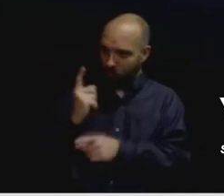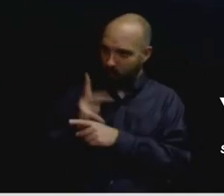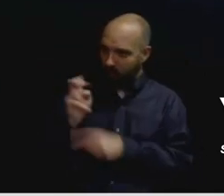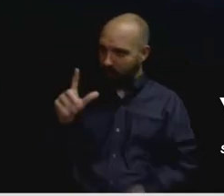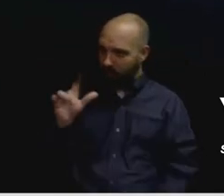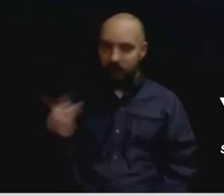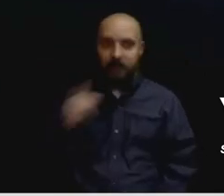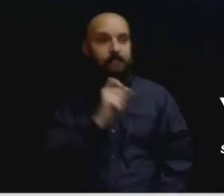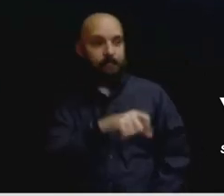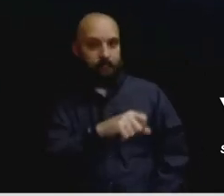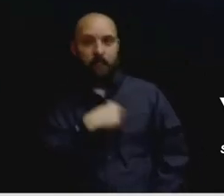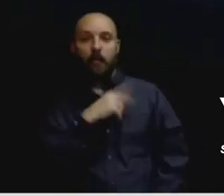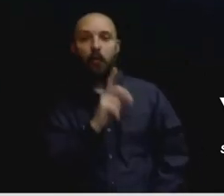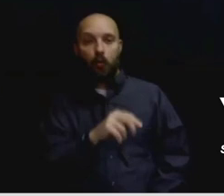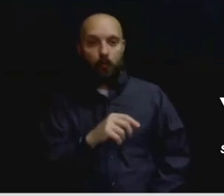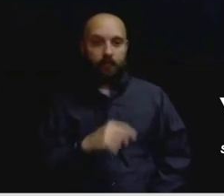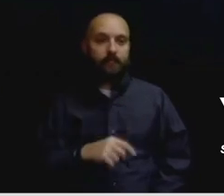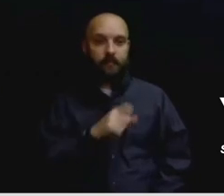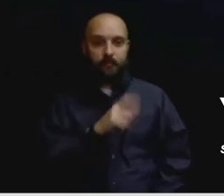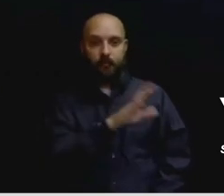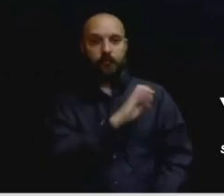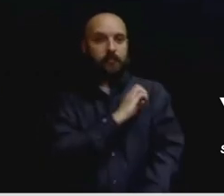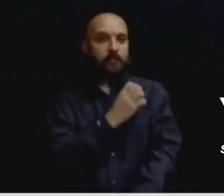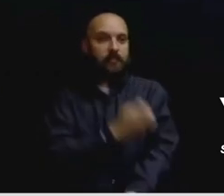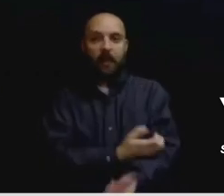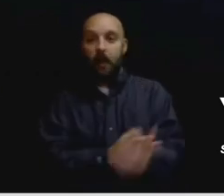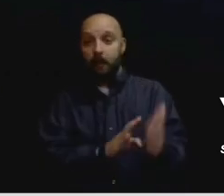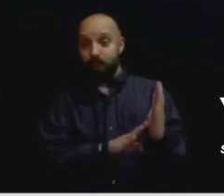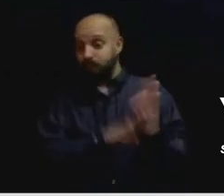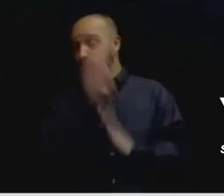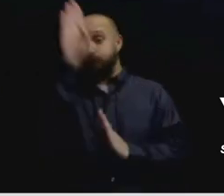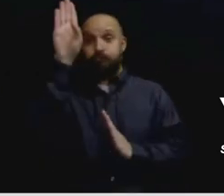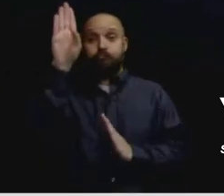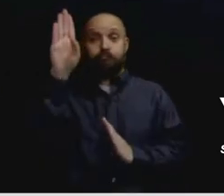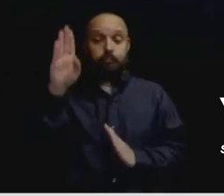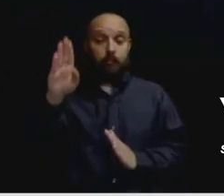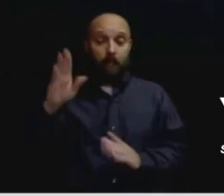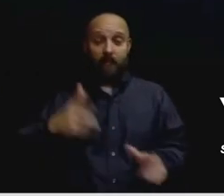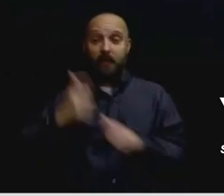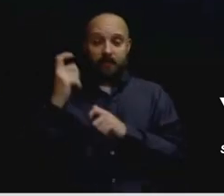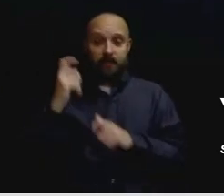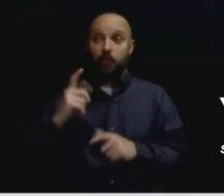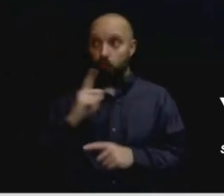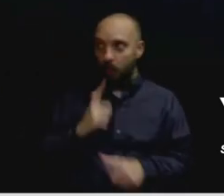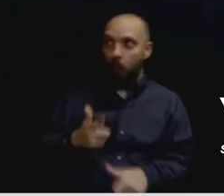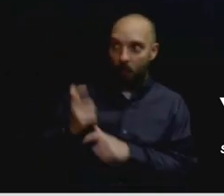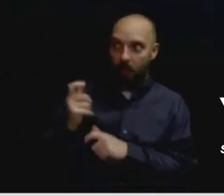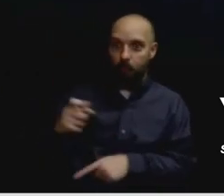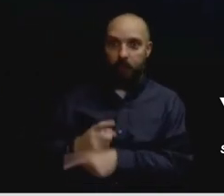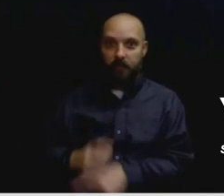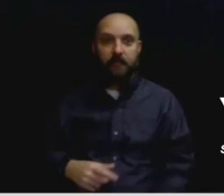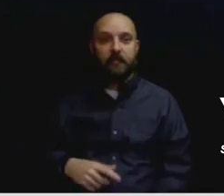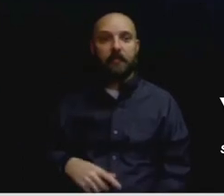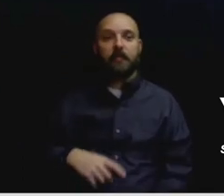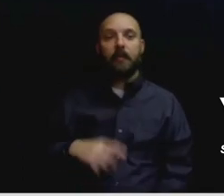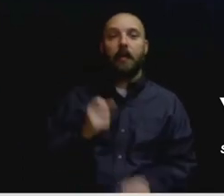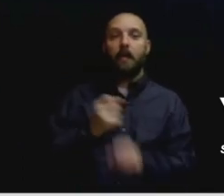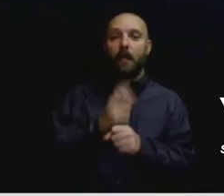Yes, I do. Yep. Your energy just goes really, really high, super fast. Really quickly. Mm-hmm. Ensure they